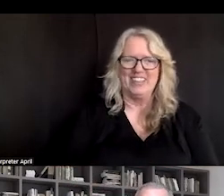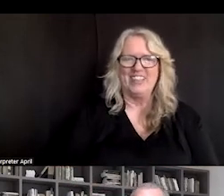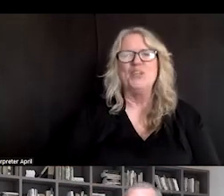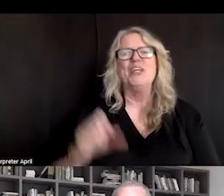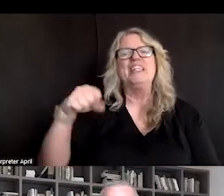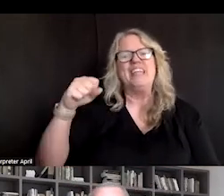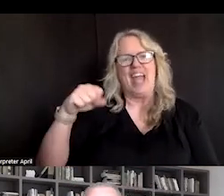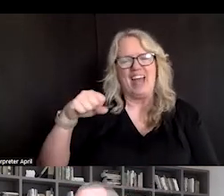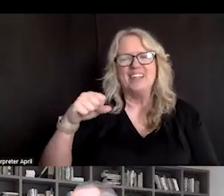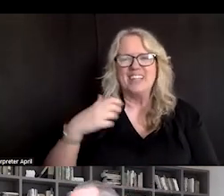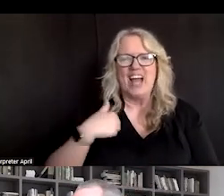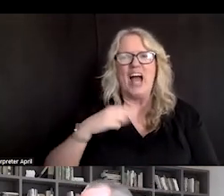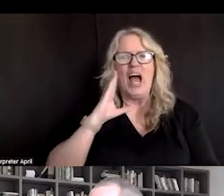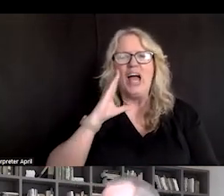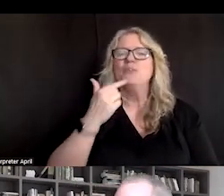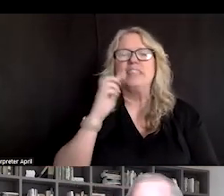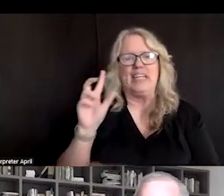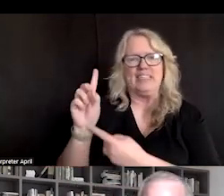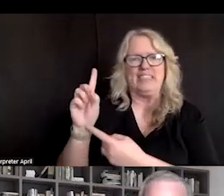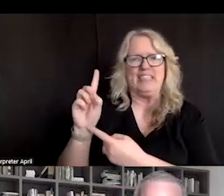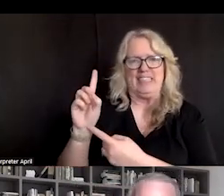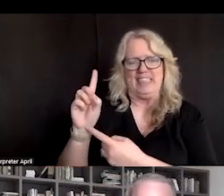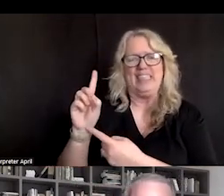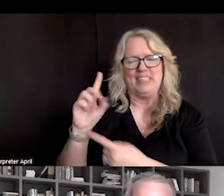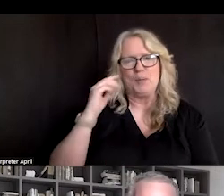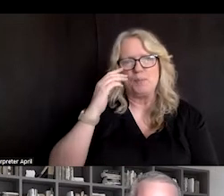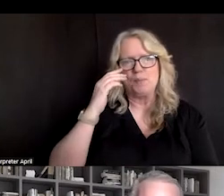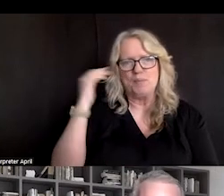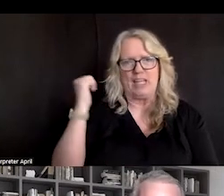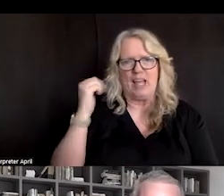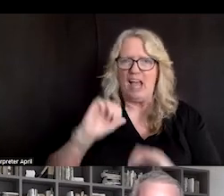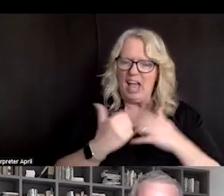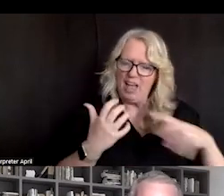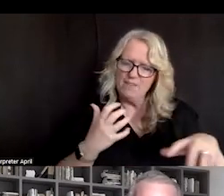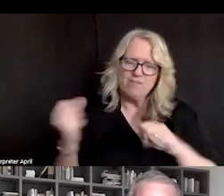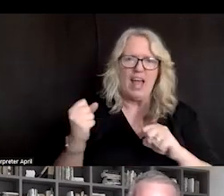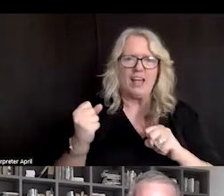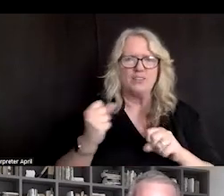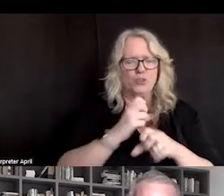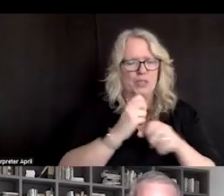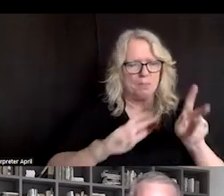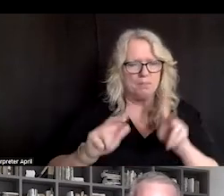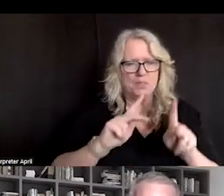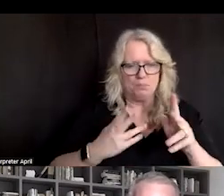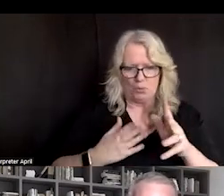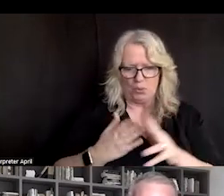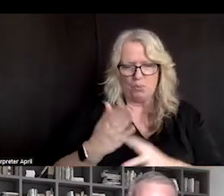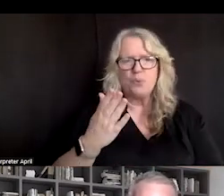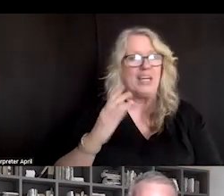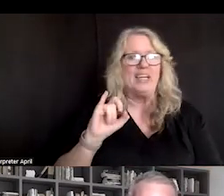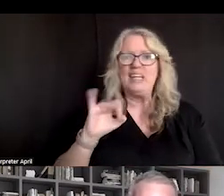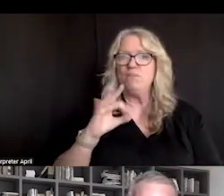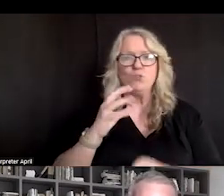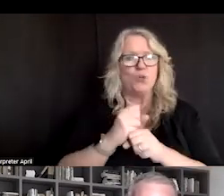Yeah, so I would say that it is D because it's how fast you get people through. If you don't get